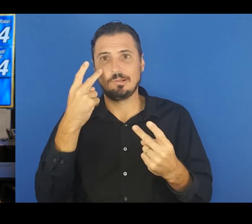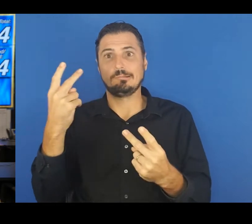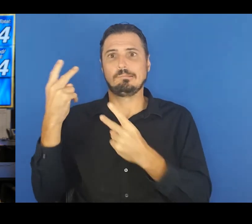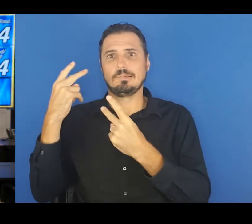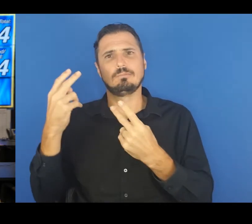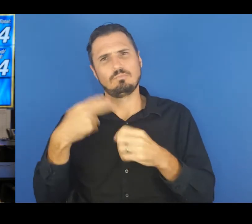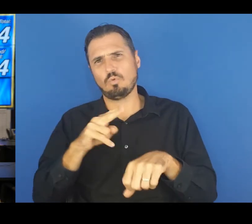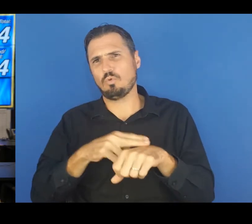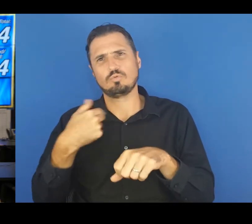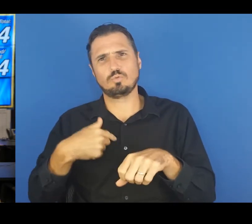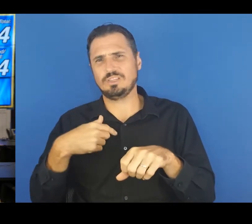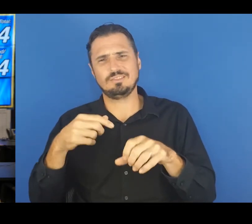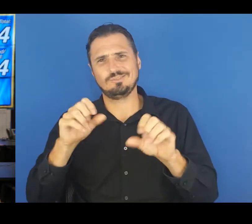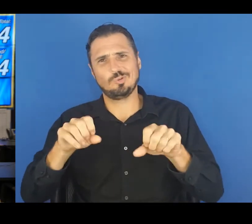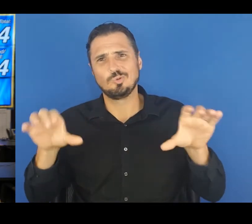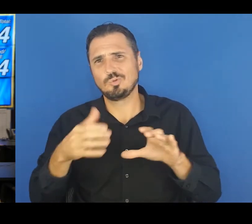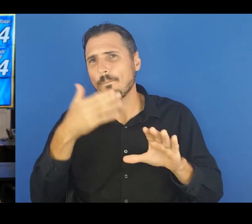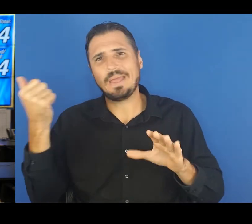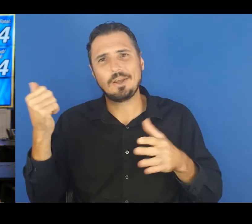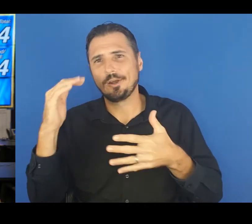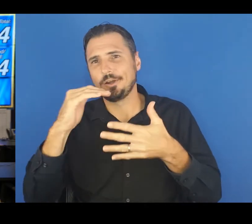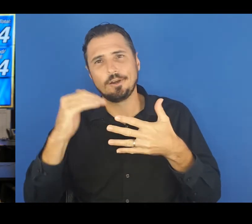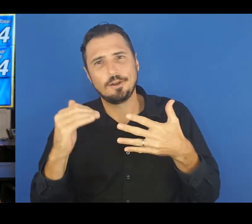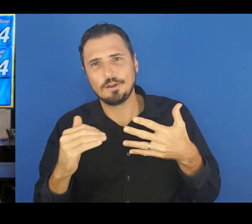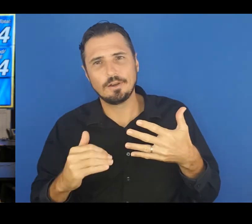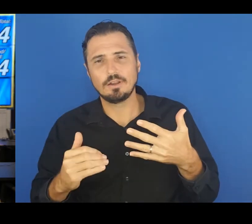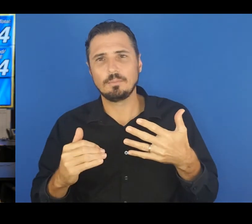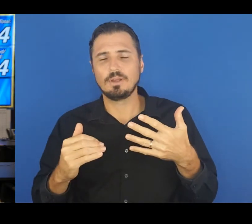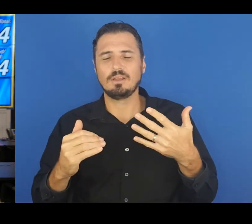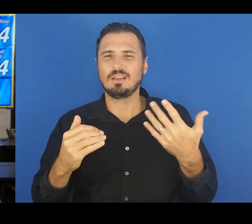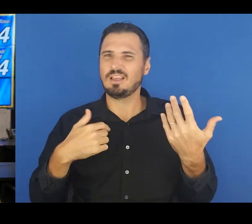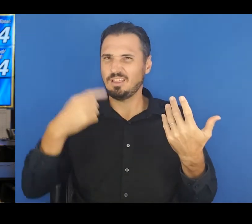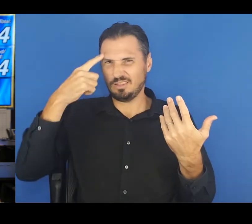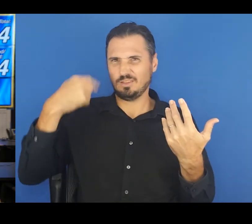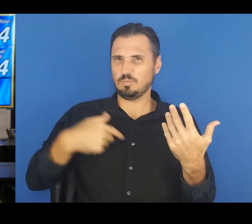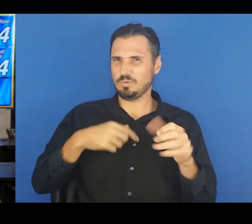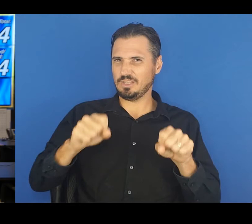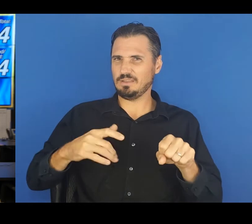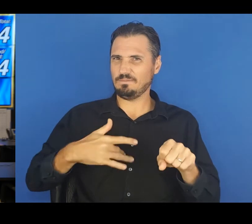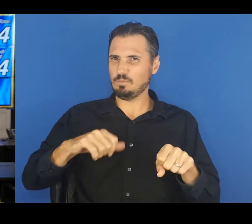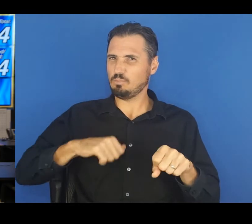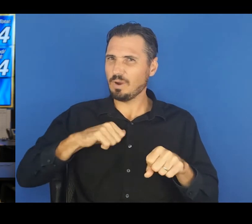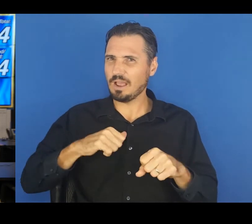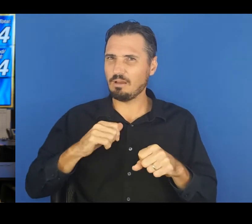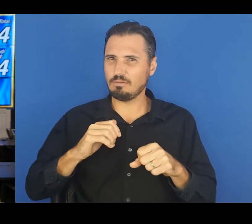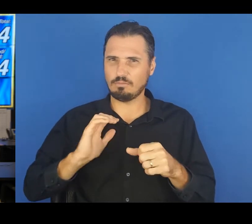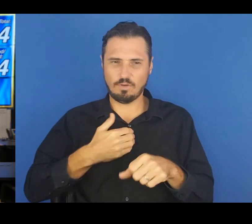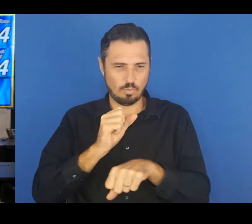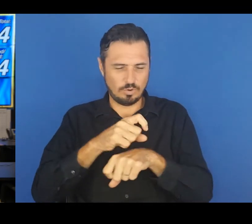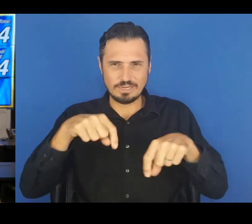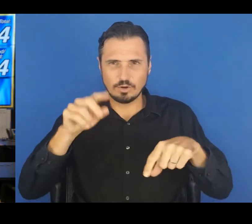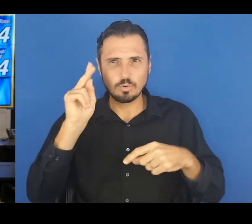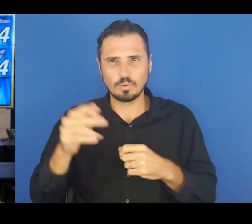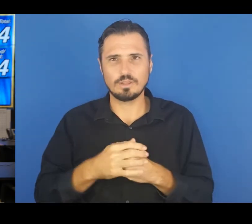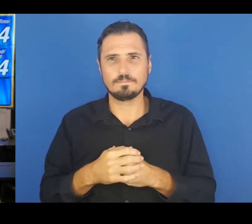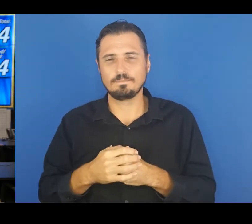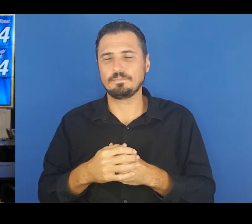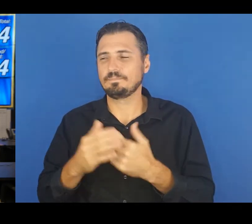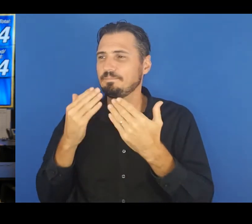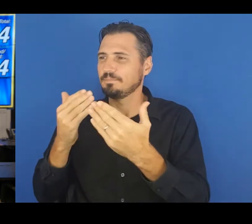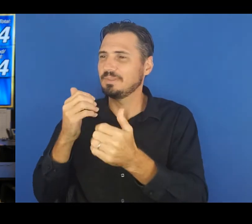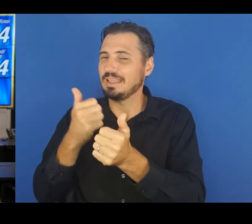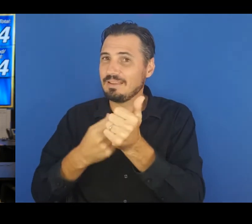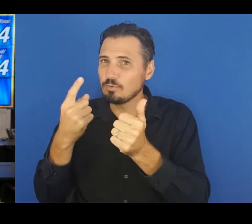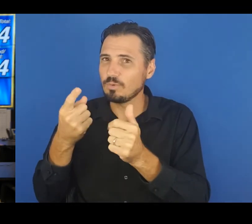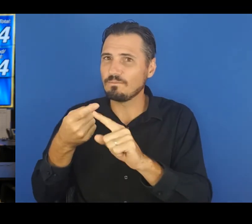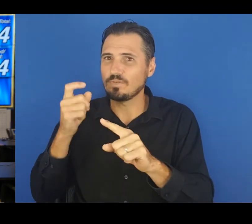back, there are things we could have done better. But especially here on Kauai, I think we can be proud of our work. Mahalo to everyone in the